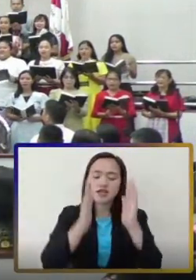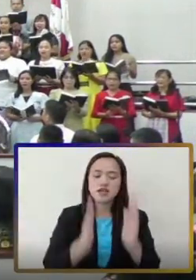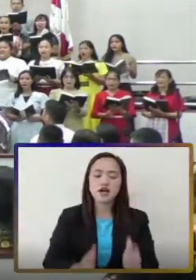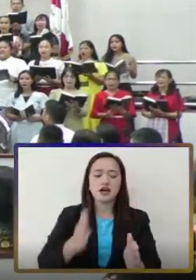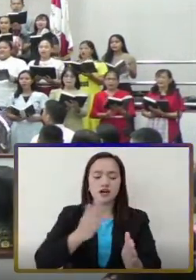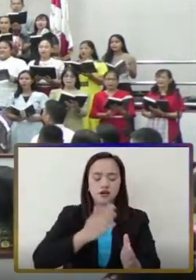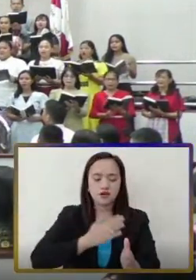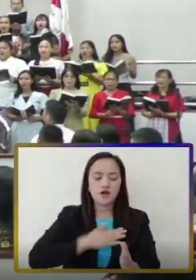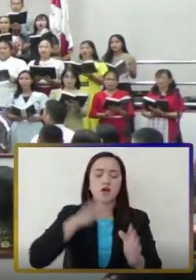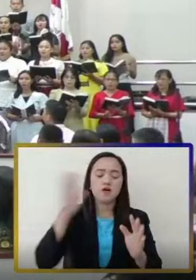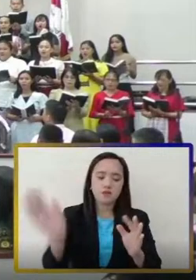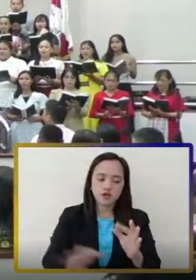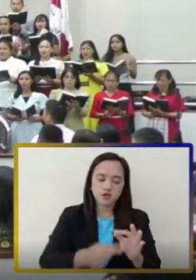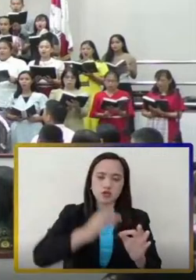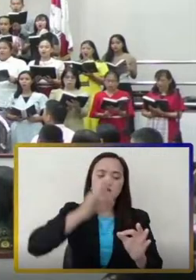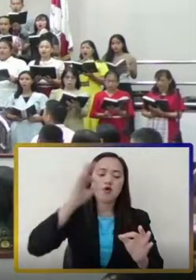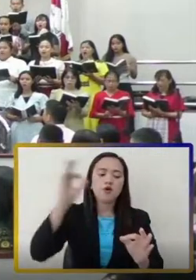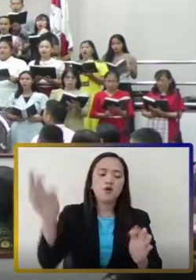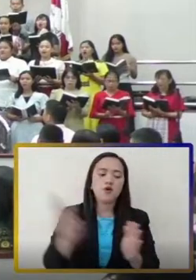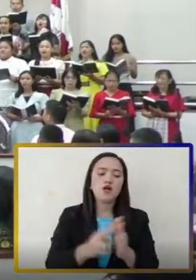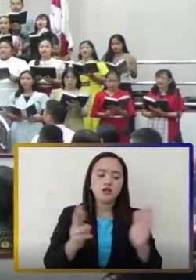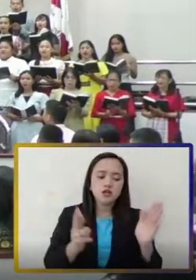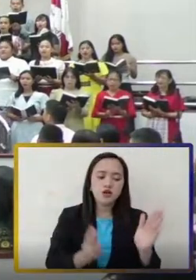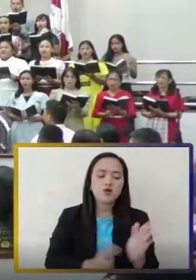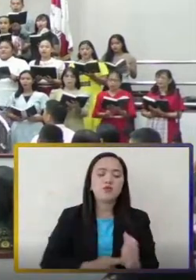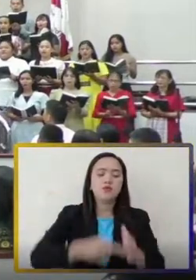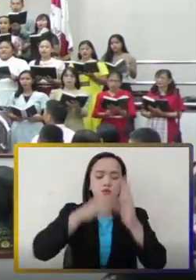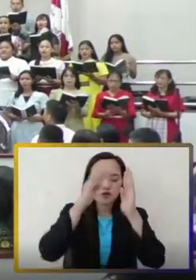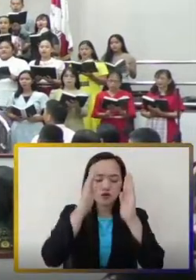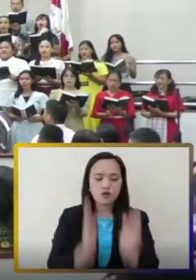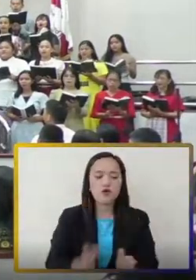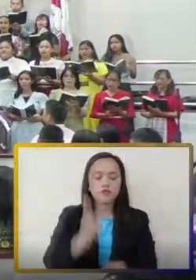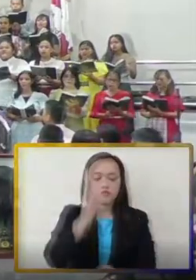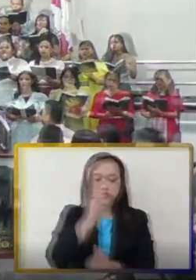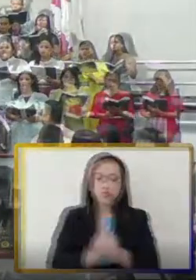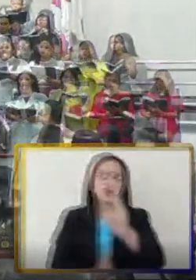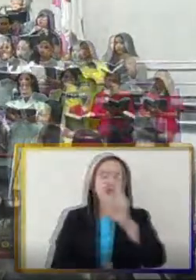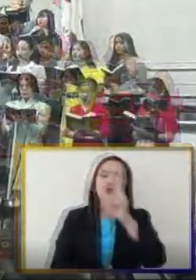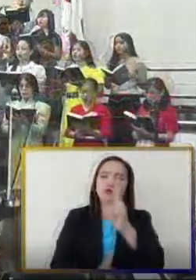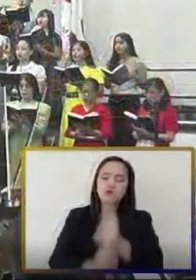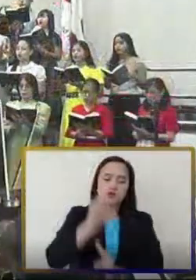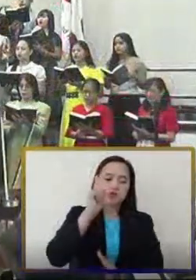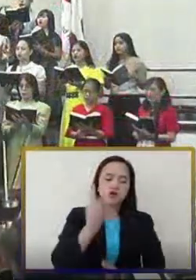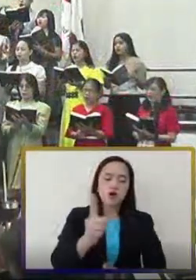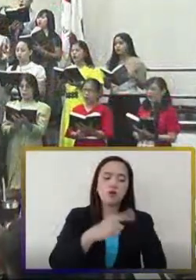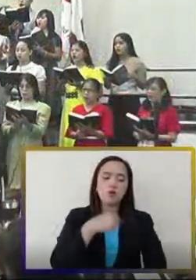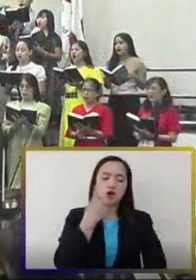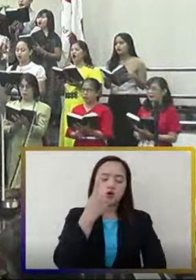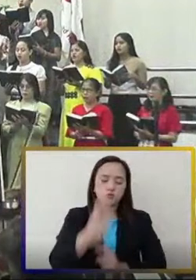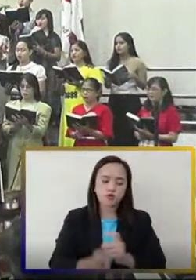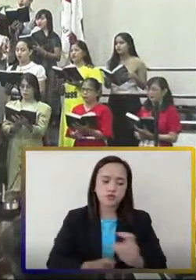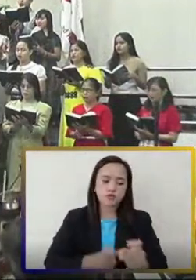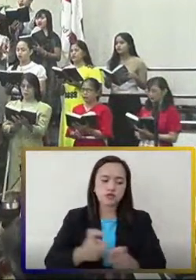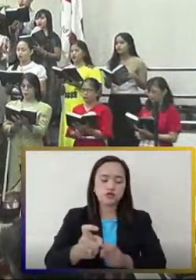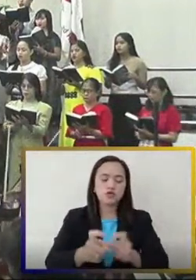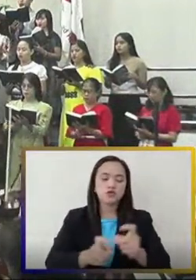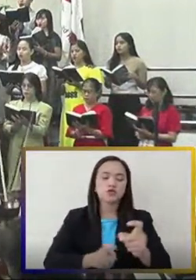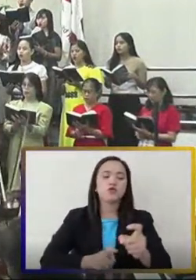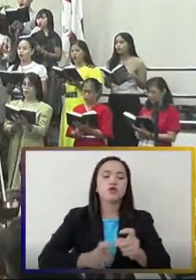The anchor of my soul, the ruler of this universe, the one who's